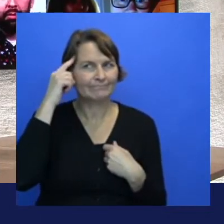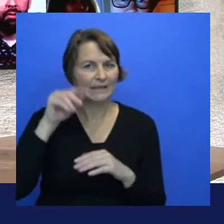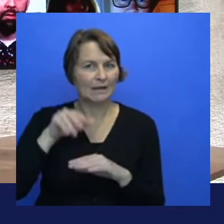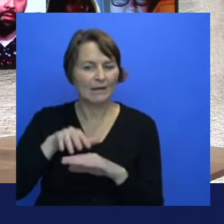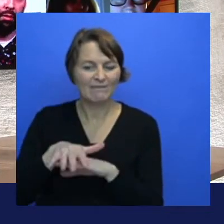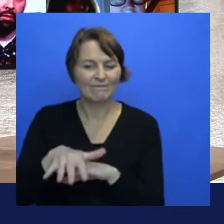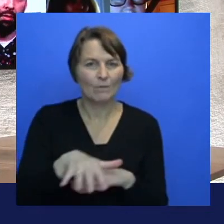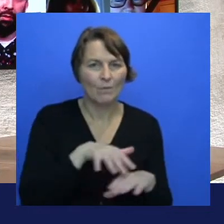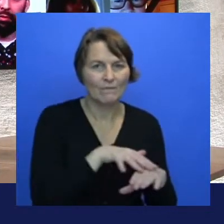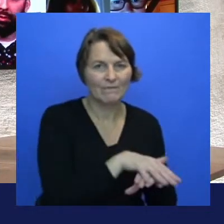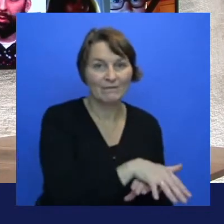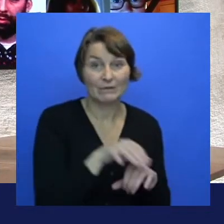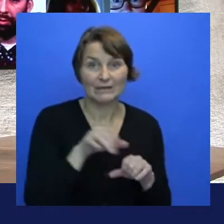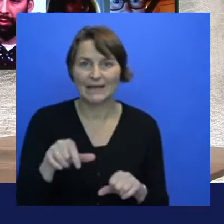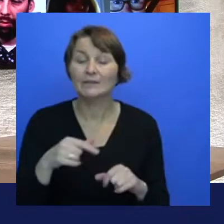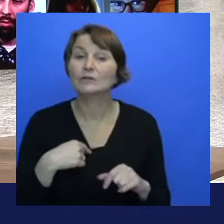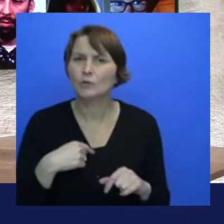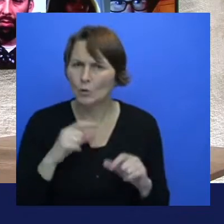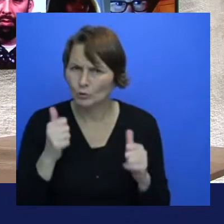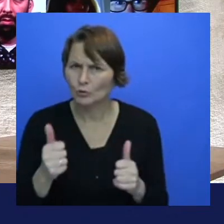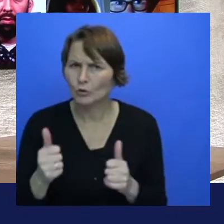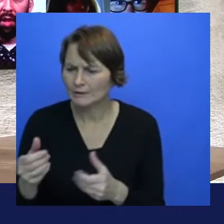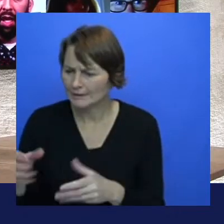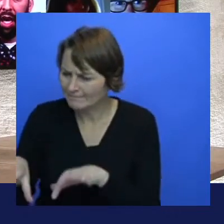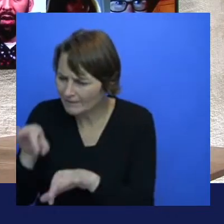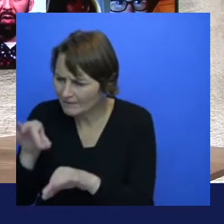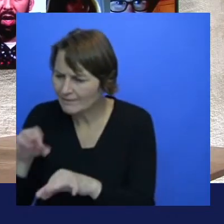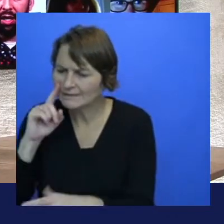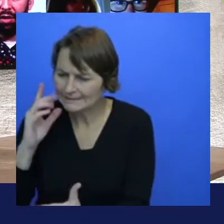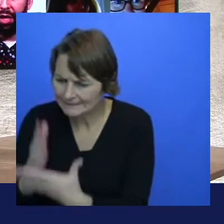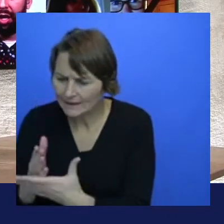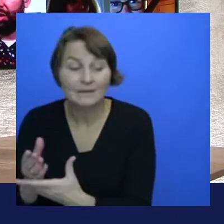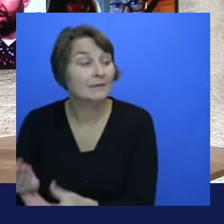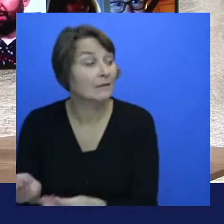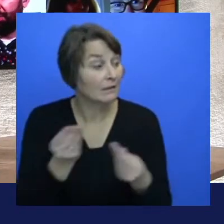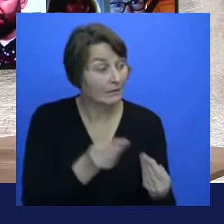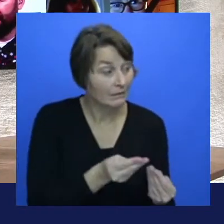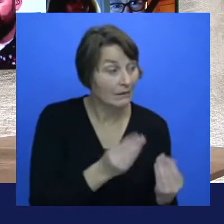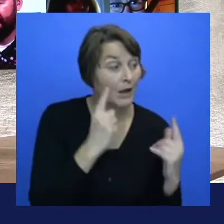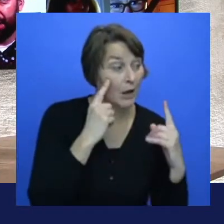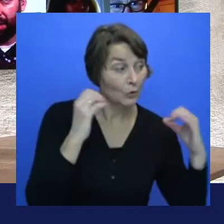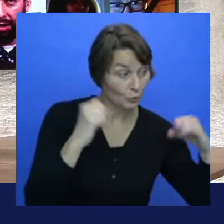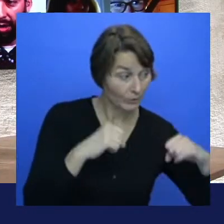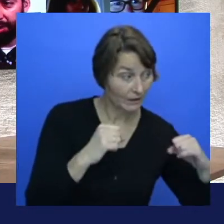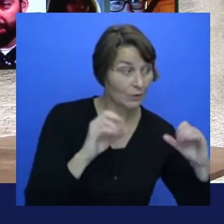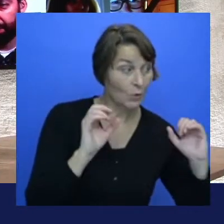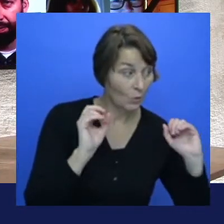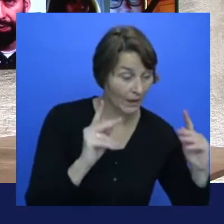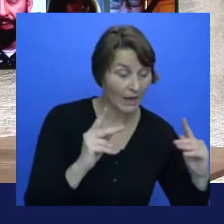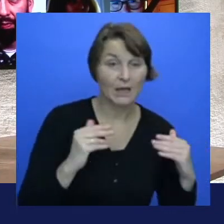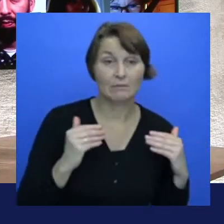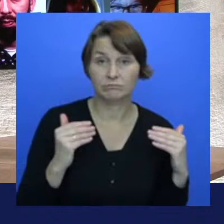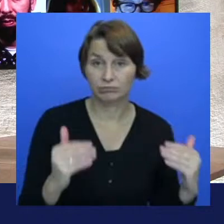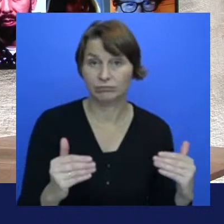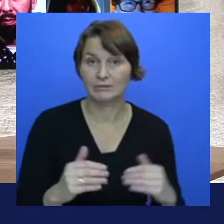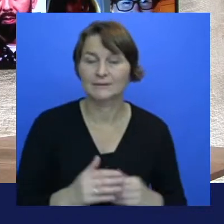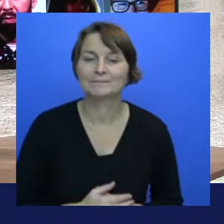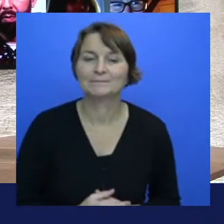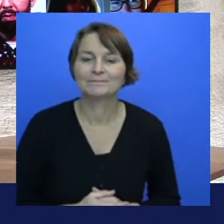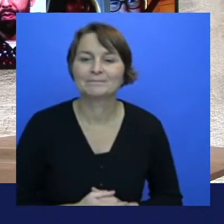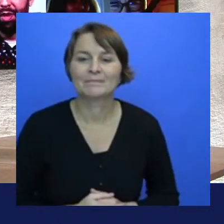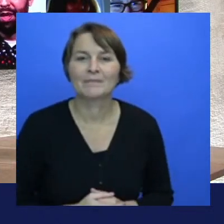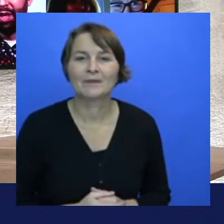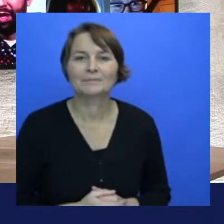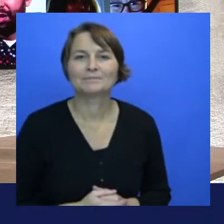and share your decisions, actually. Veronica, sorry. Go ahead, Marion. I don't want to interrupt you. No, please go ahead,